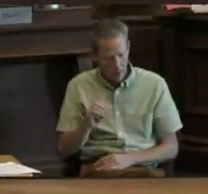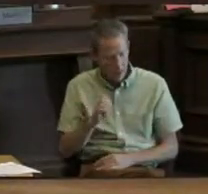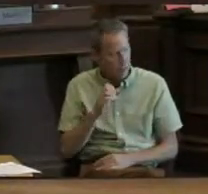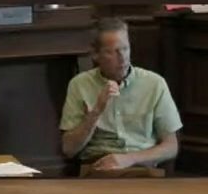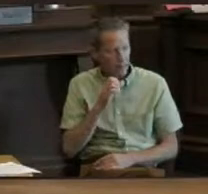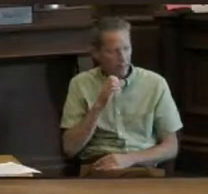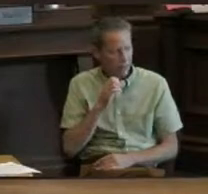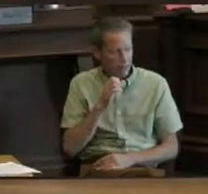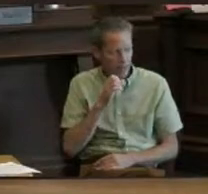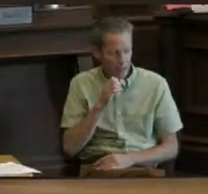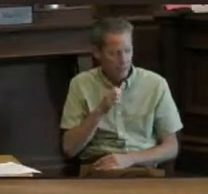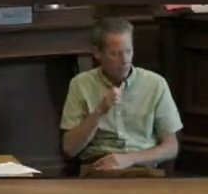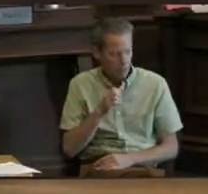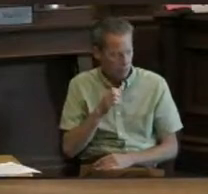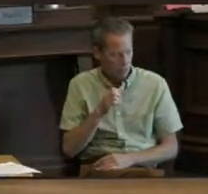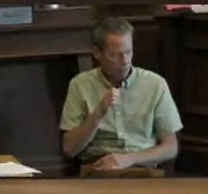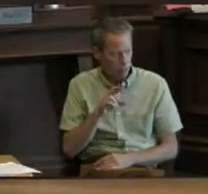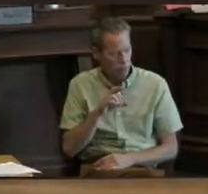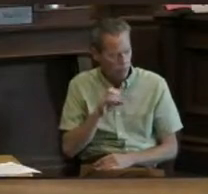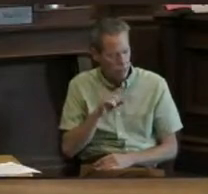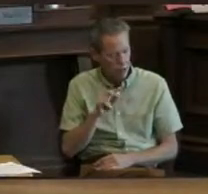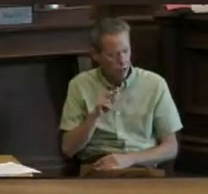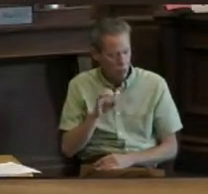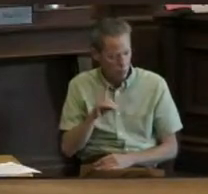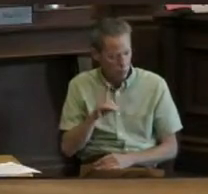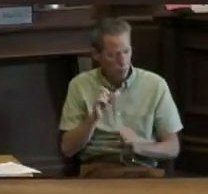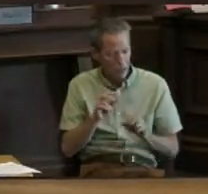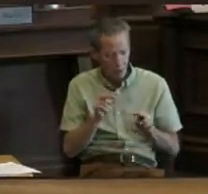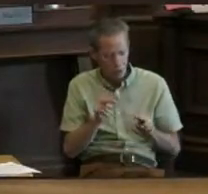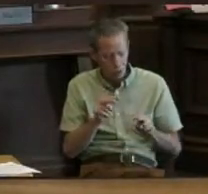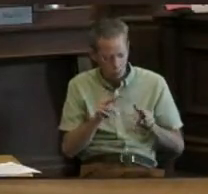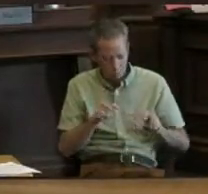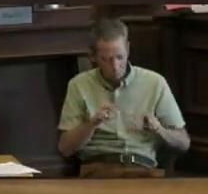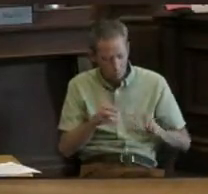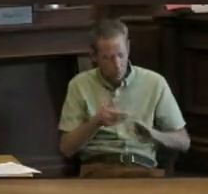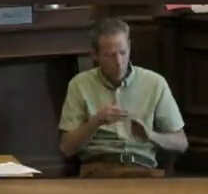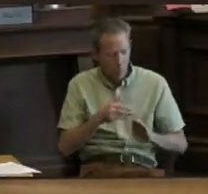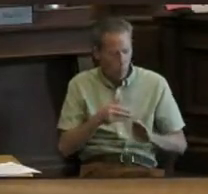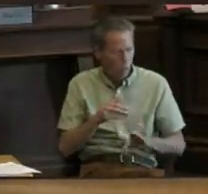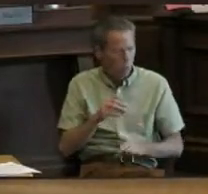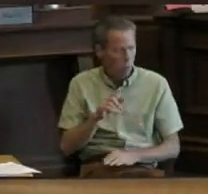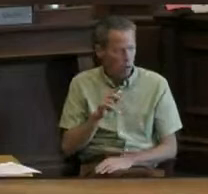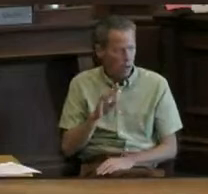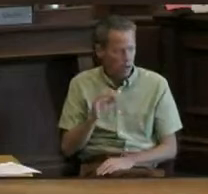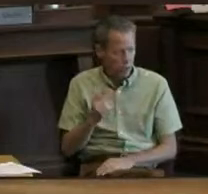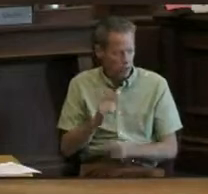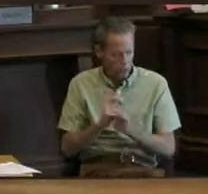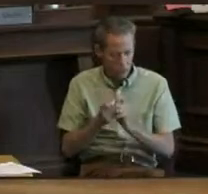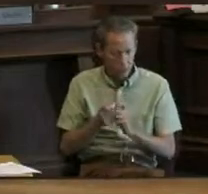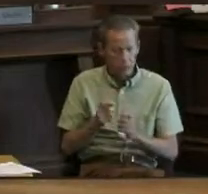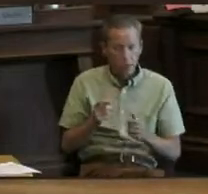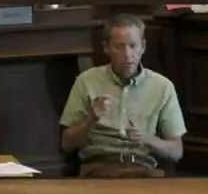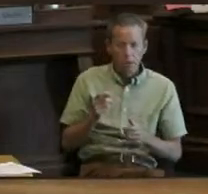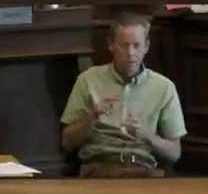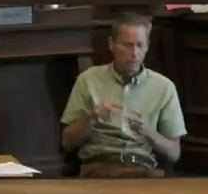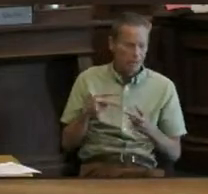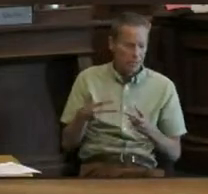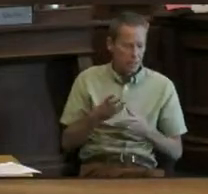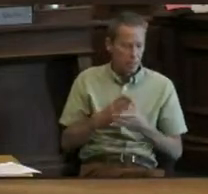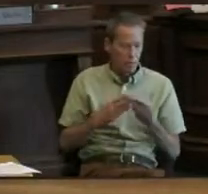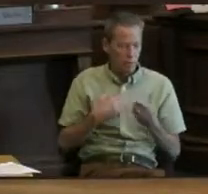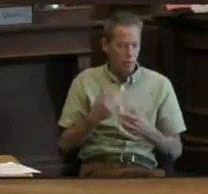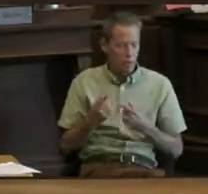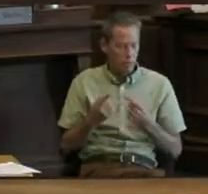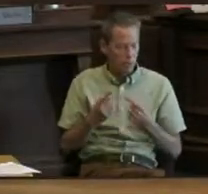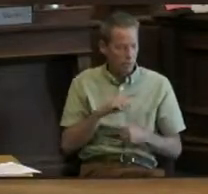get rezoned so that we can take a look at those prior to the new zoning alignment project. Got it. So that was the second part of my question. It's not